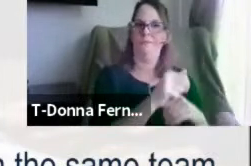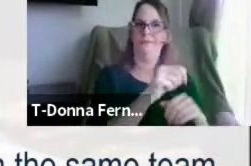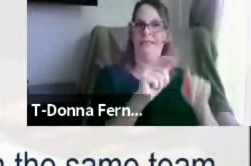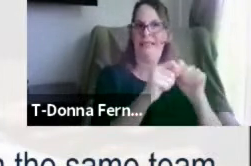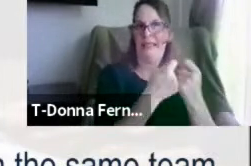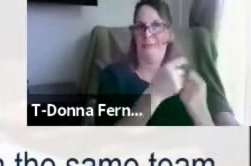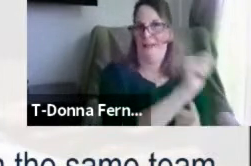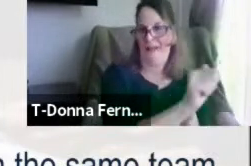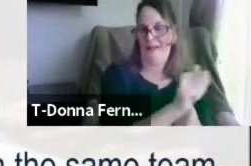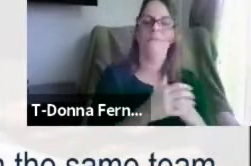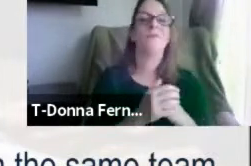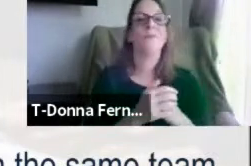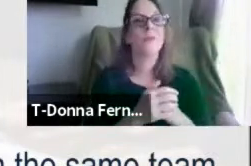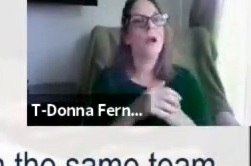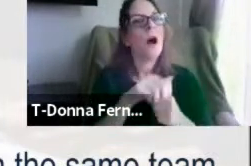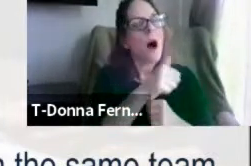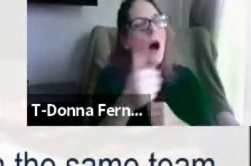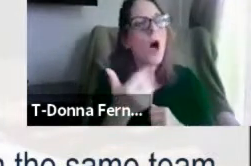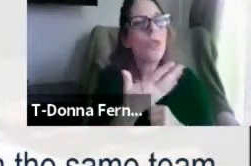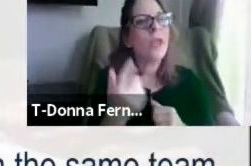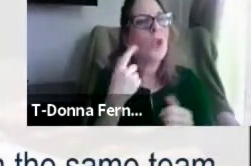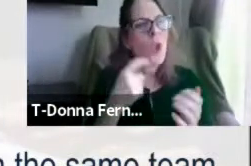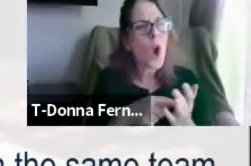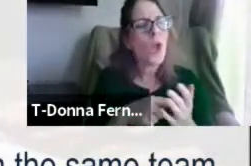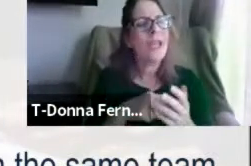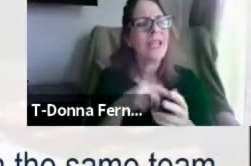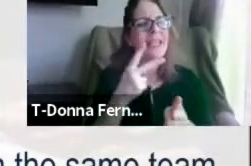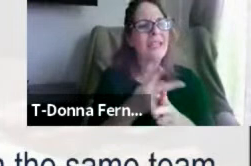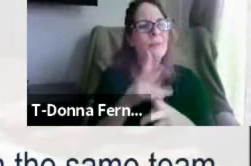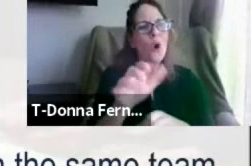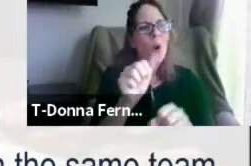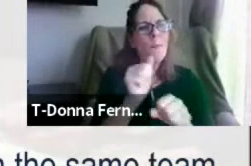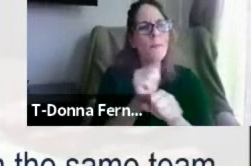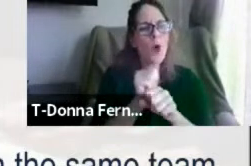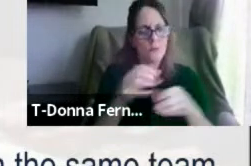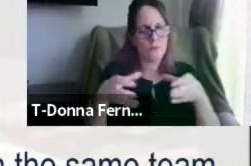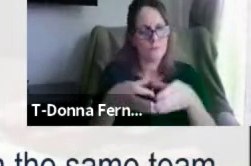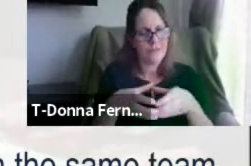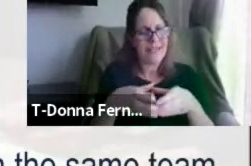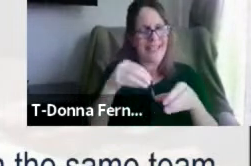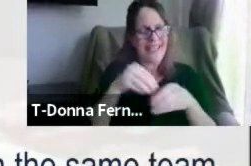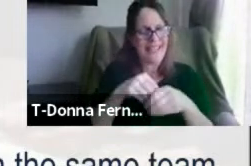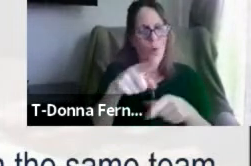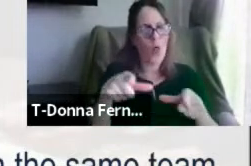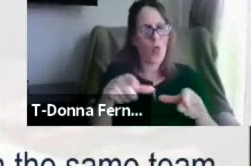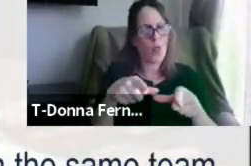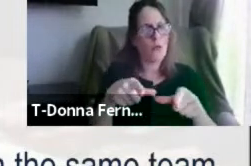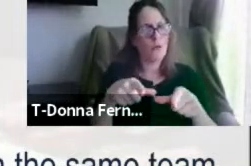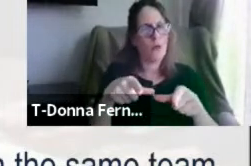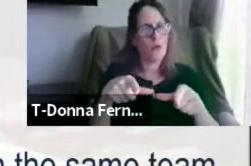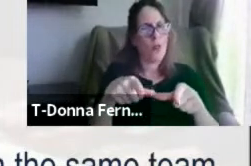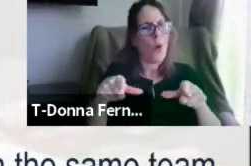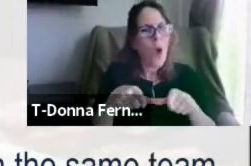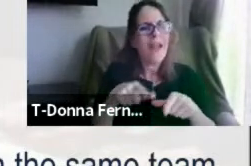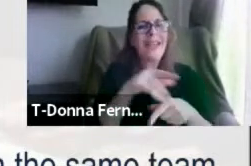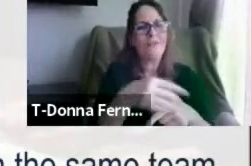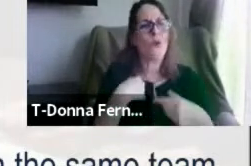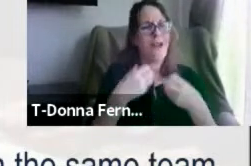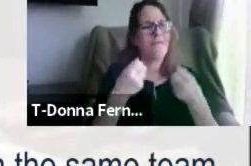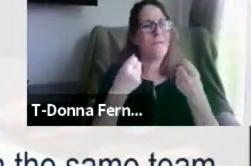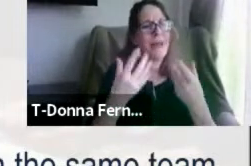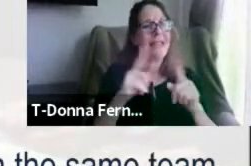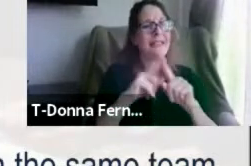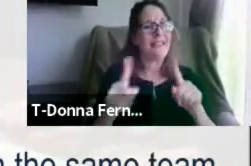Another thing that we've seen, keep your employees stationary at one location. If you have a chain or if you have multiple